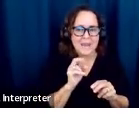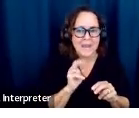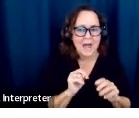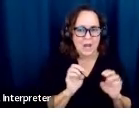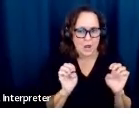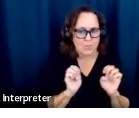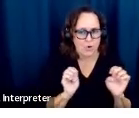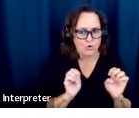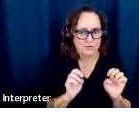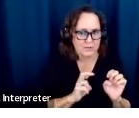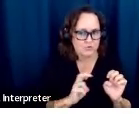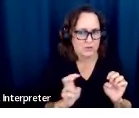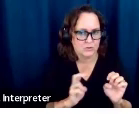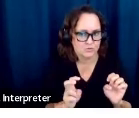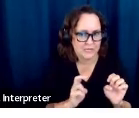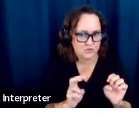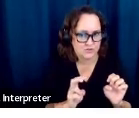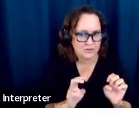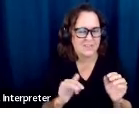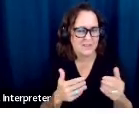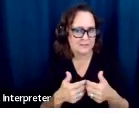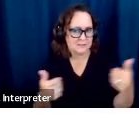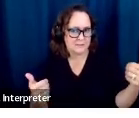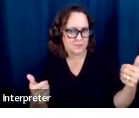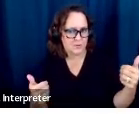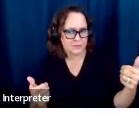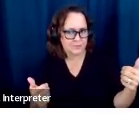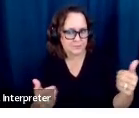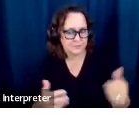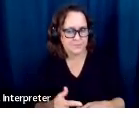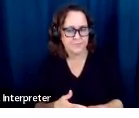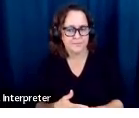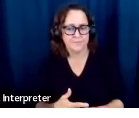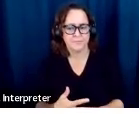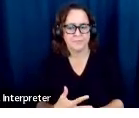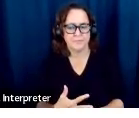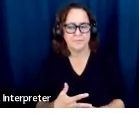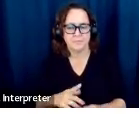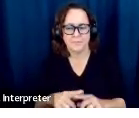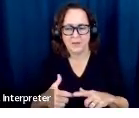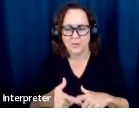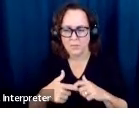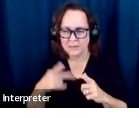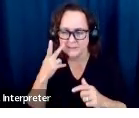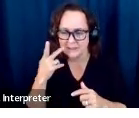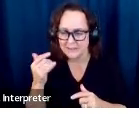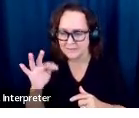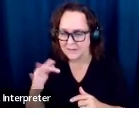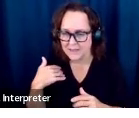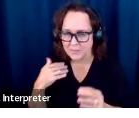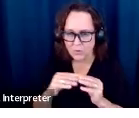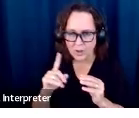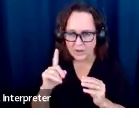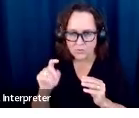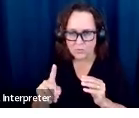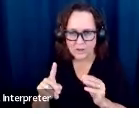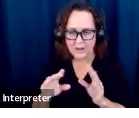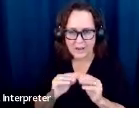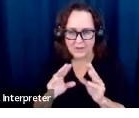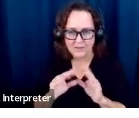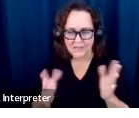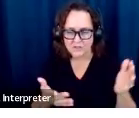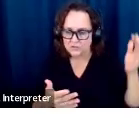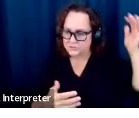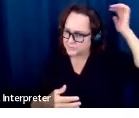services. So that would be the distinction. But I will pause and see if KDADS, if there's any other clarification you're wanting